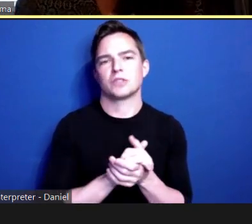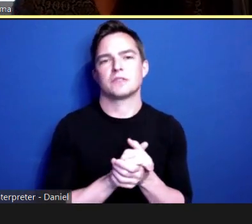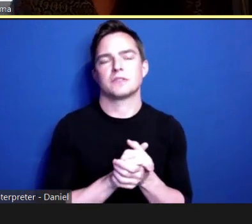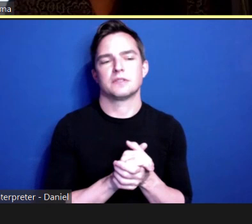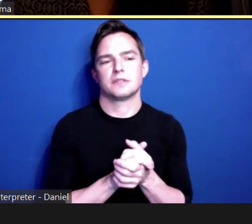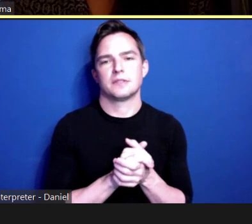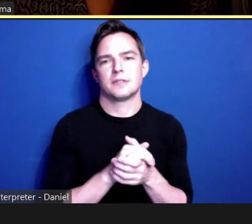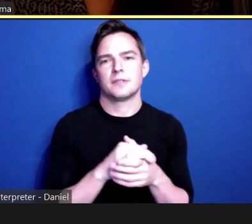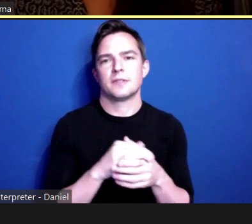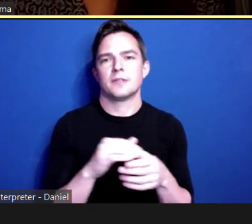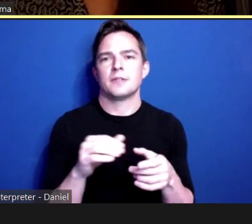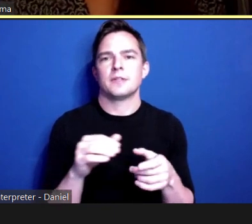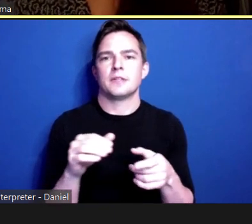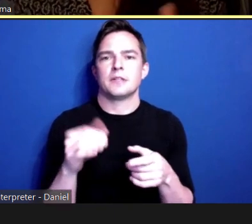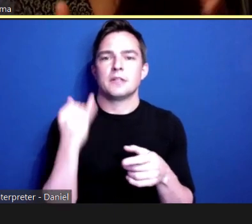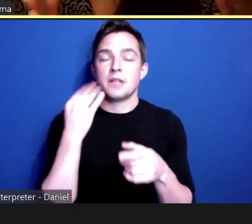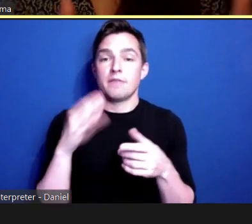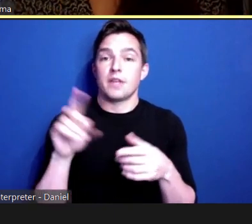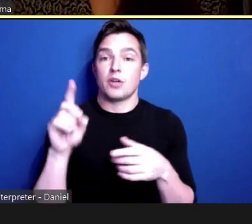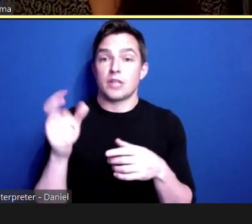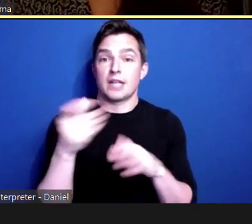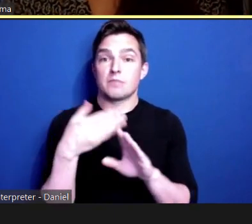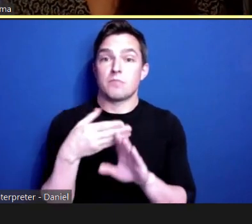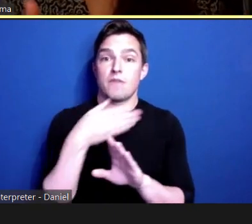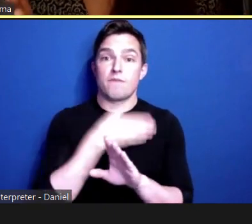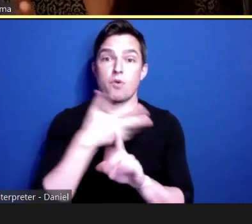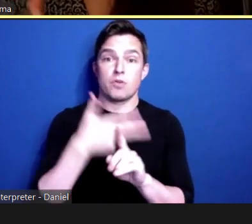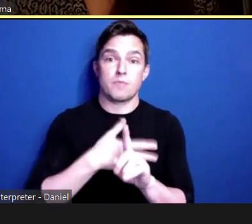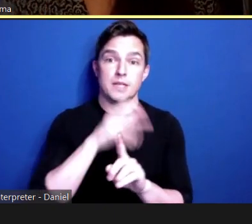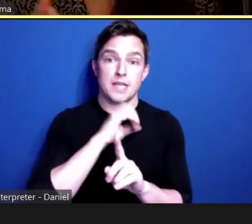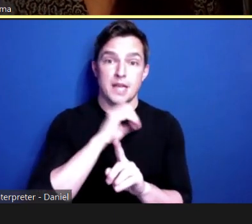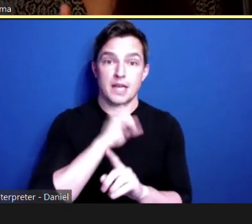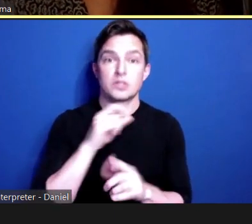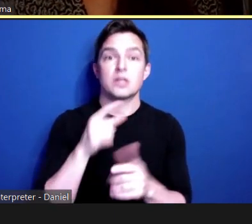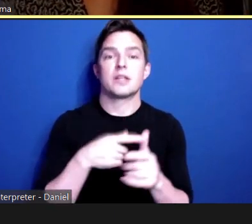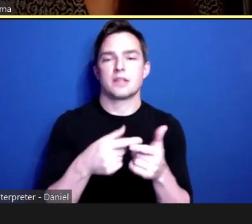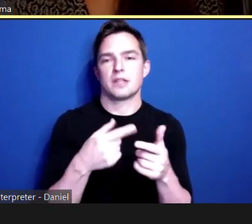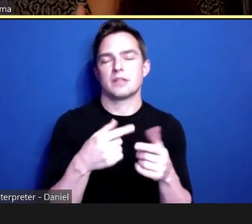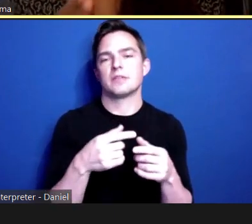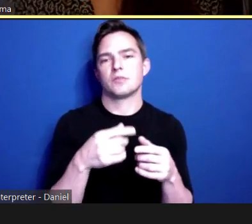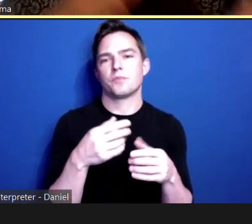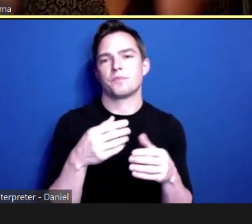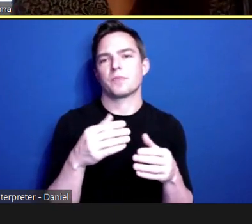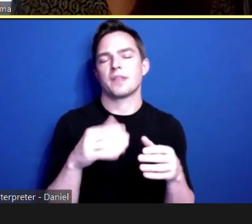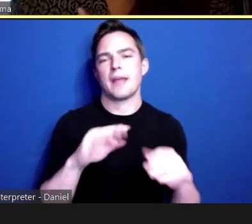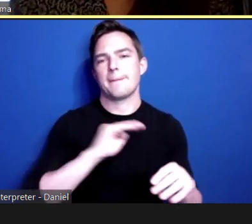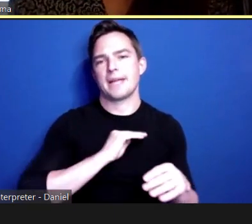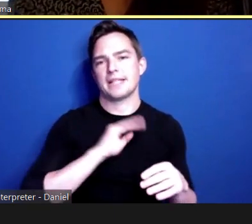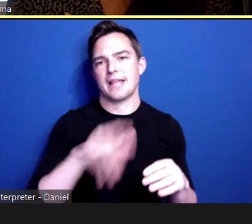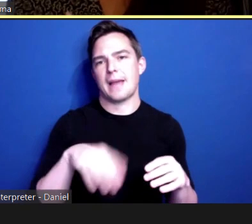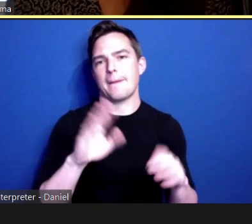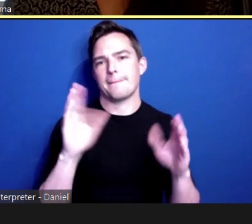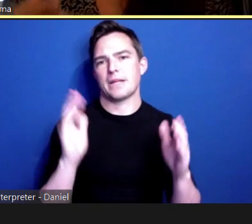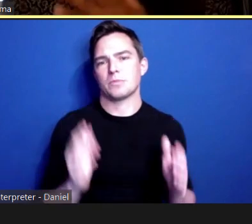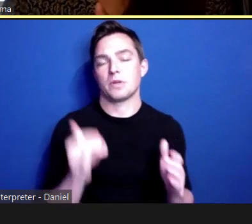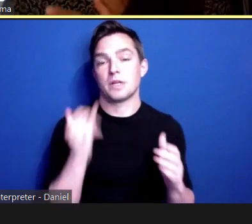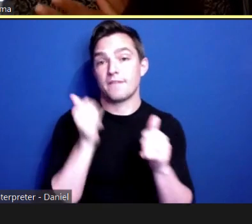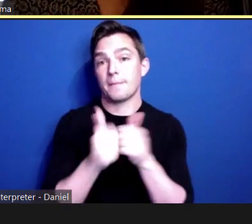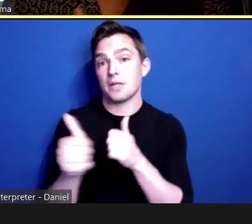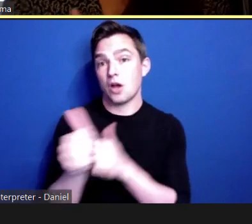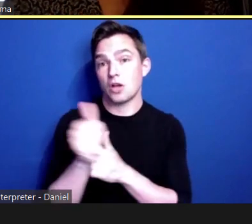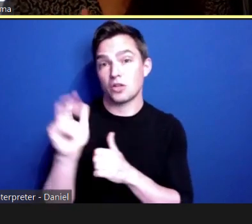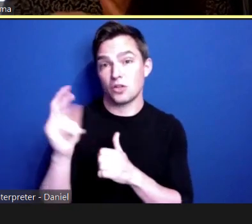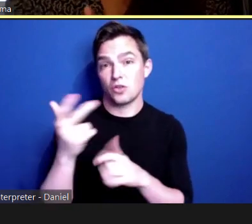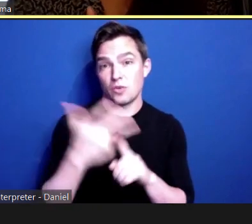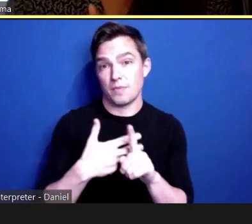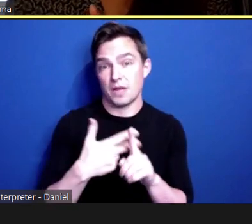was diagnosed before 3 months of age, the baby met the benchmark. If beyond 3 months, the baby did